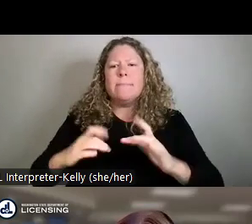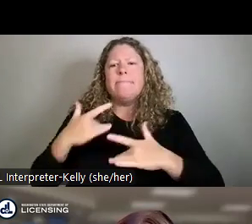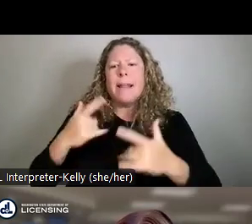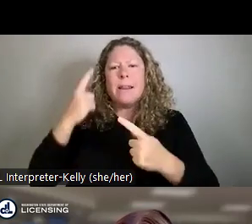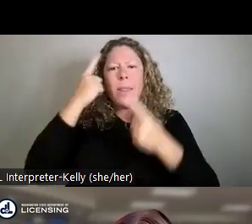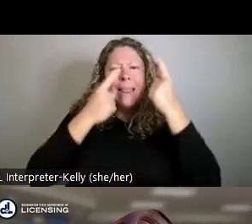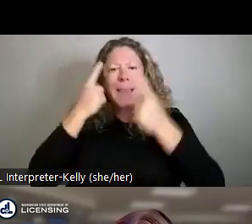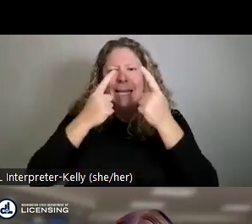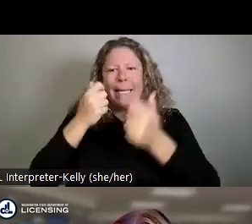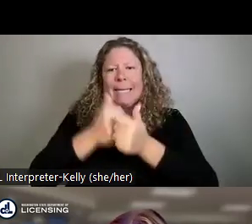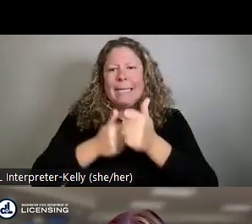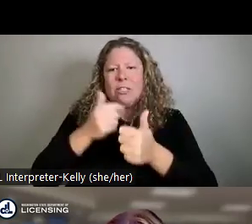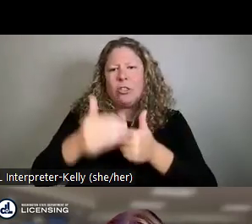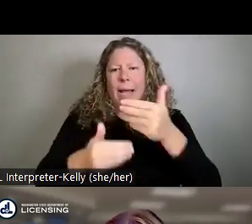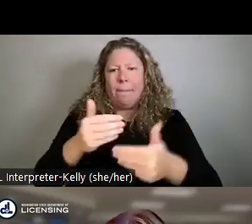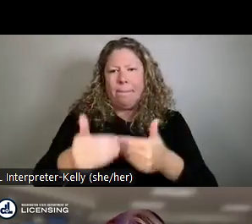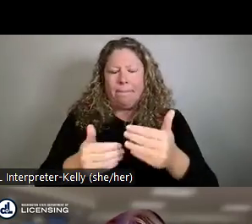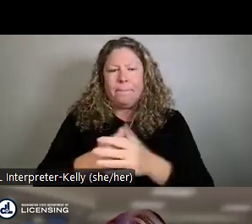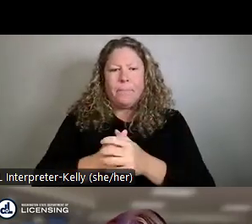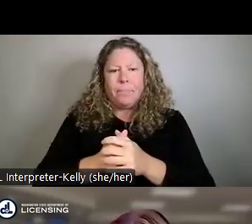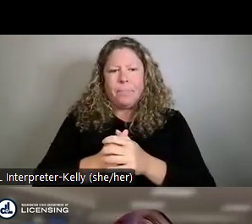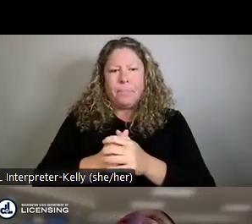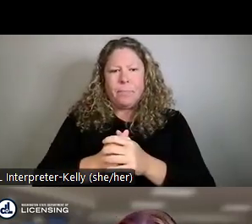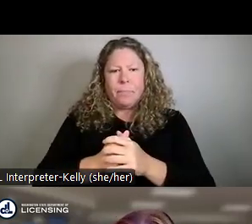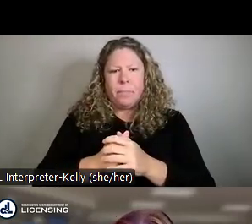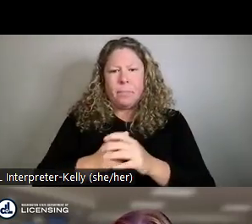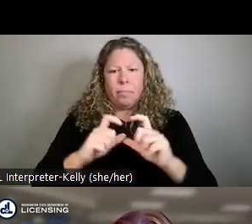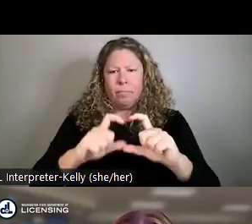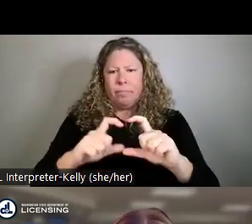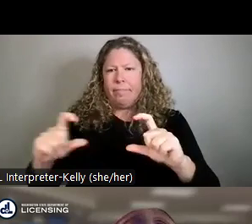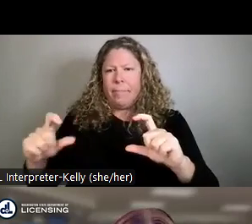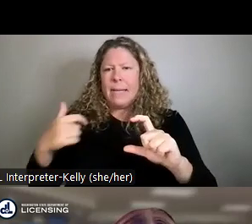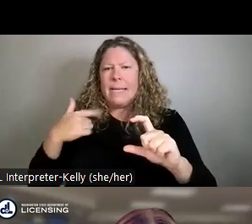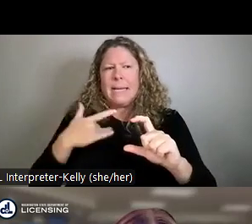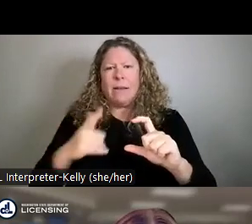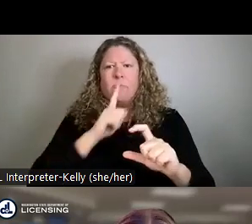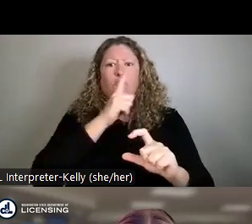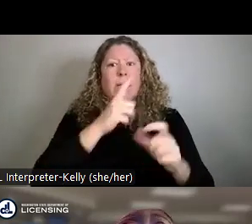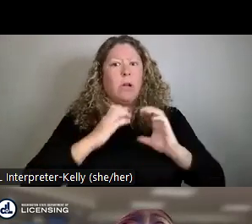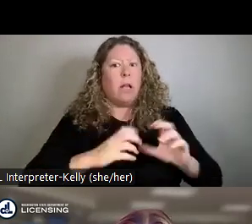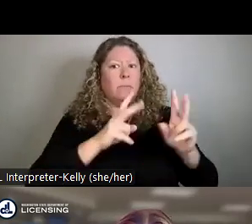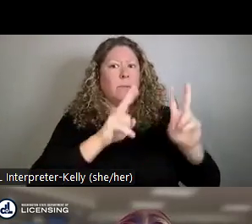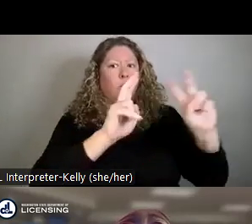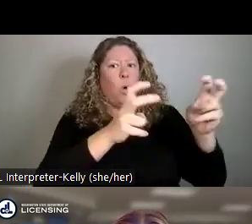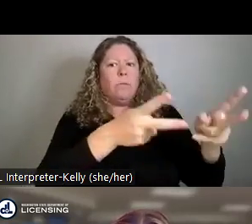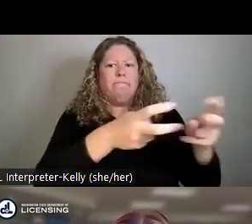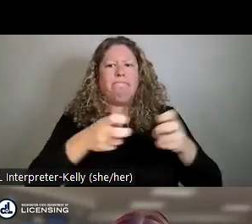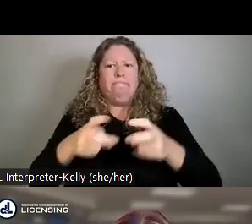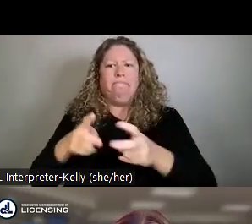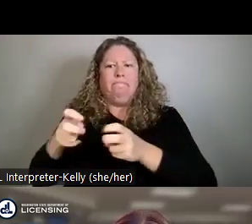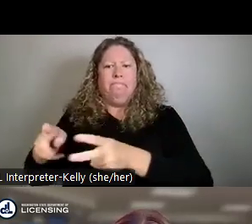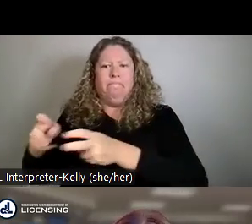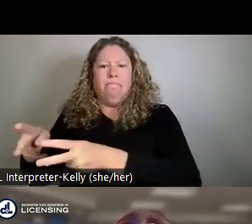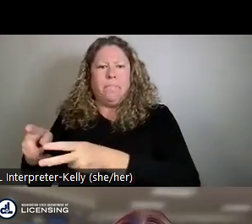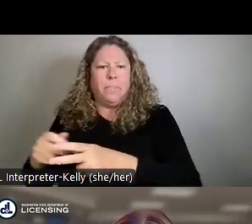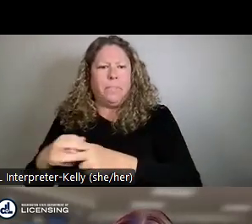each step in the journey. These are often direct quotes from real customers. And then I want to move back up to